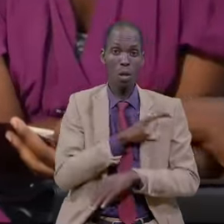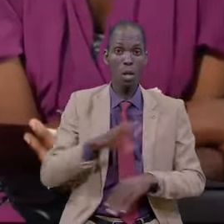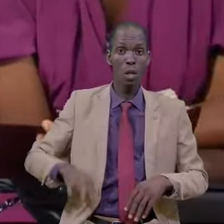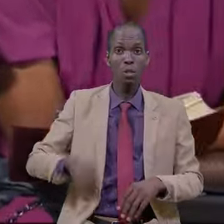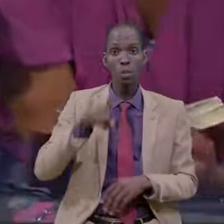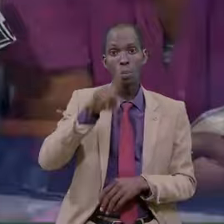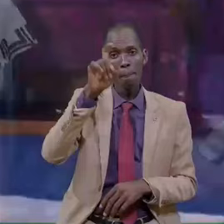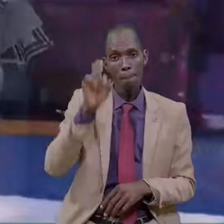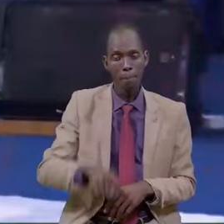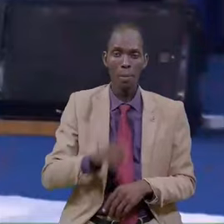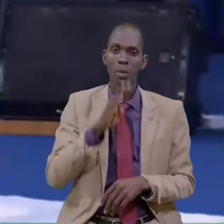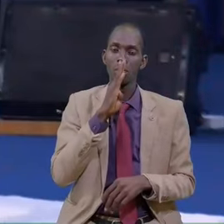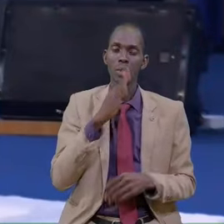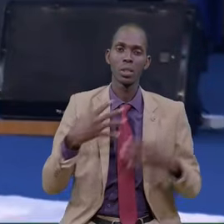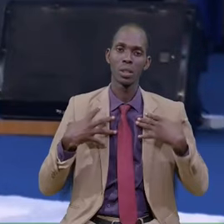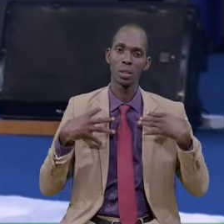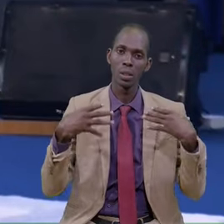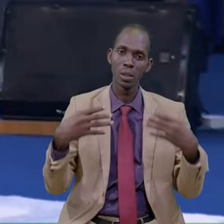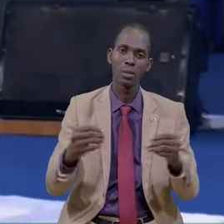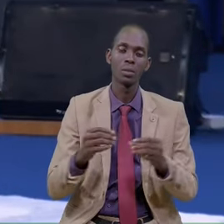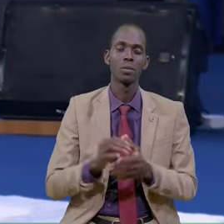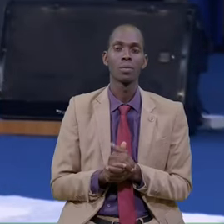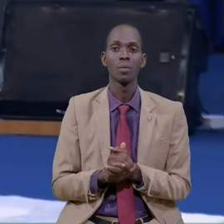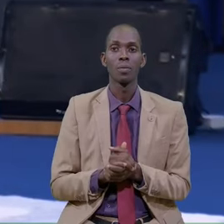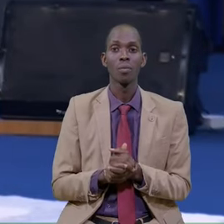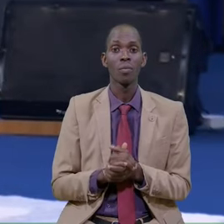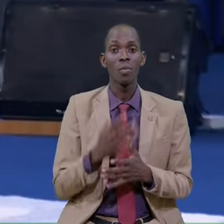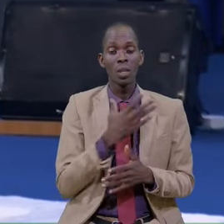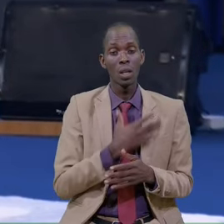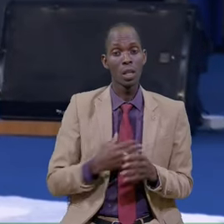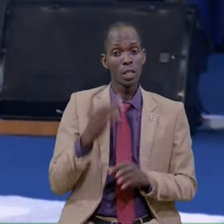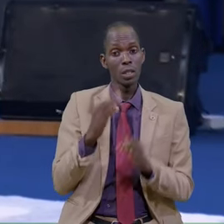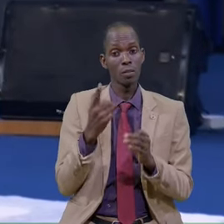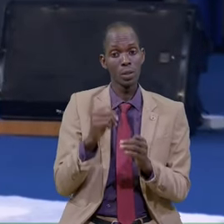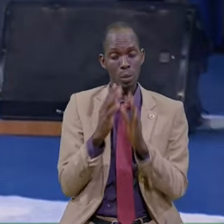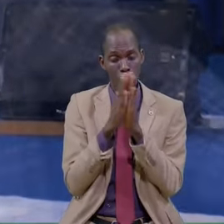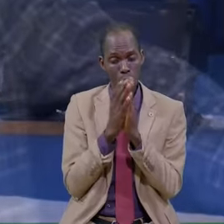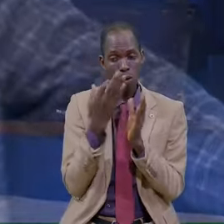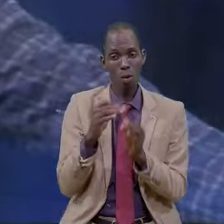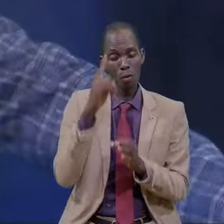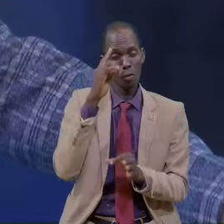be healed and the of faith that